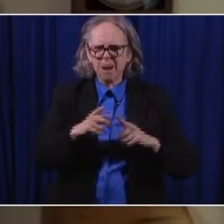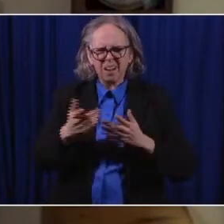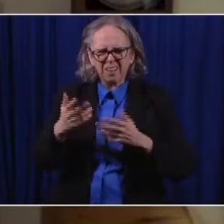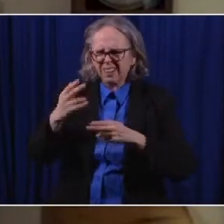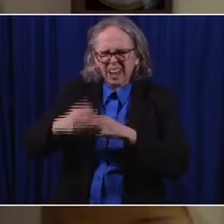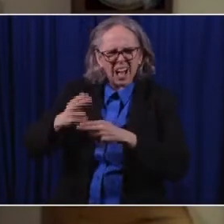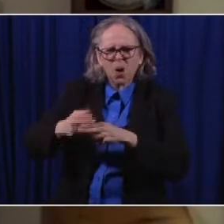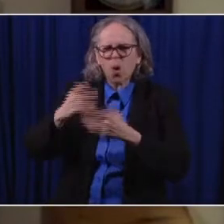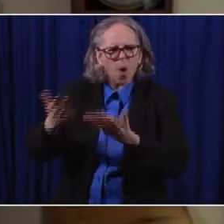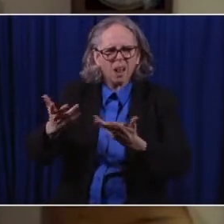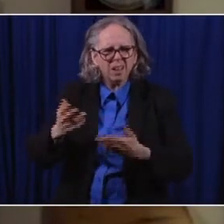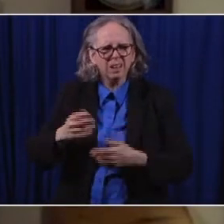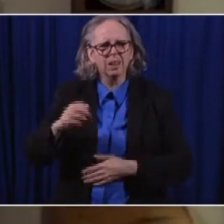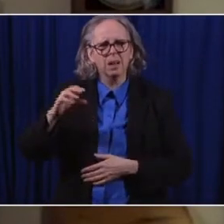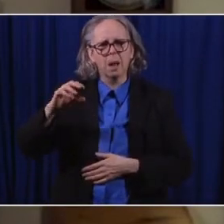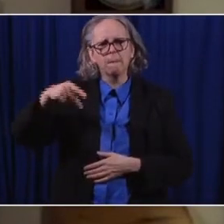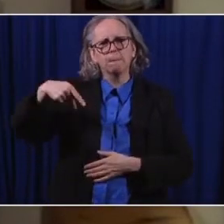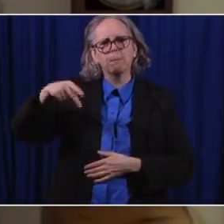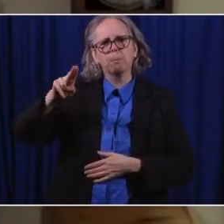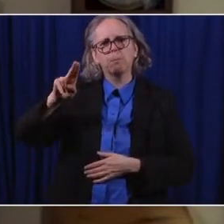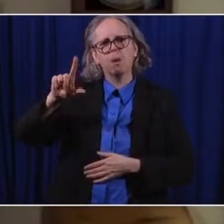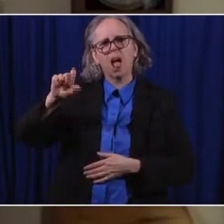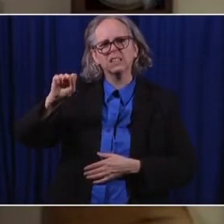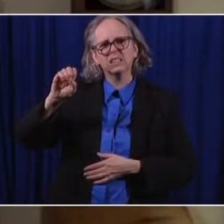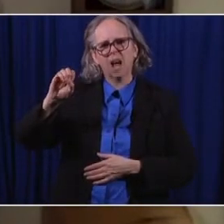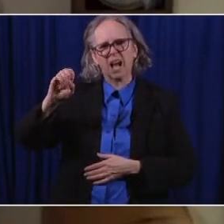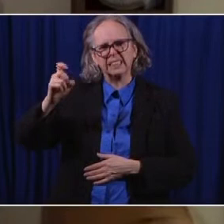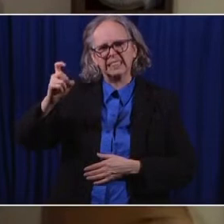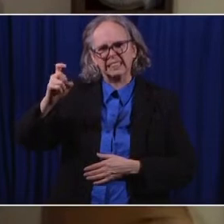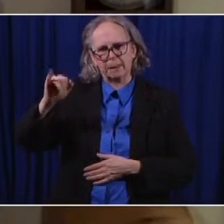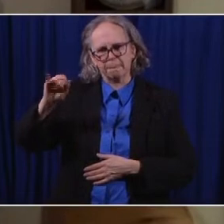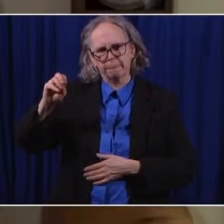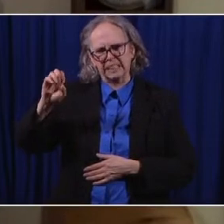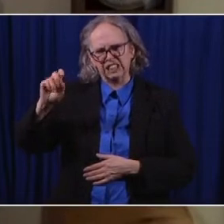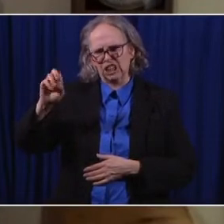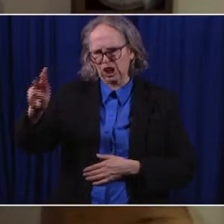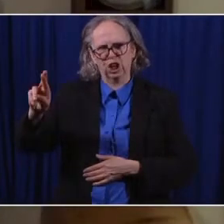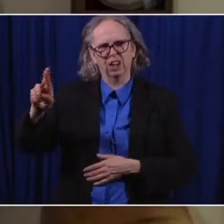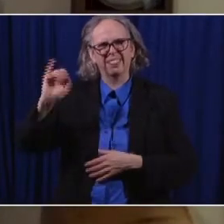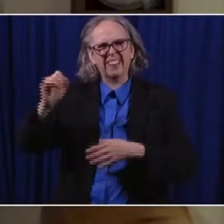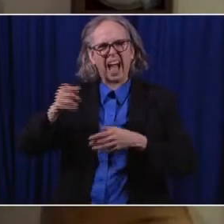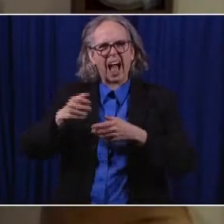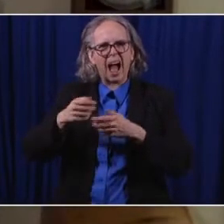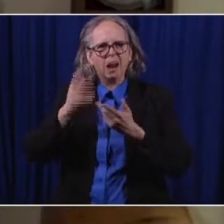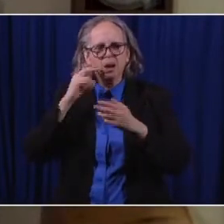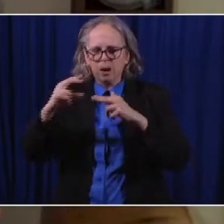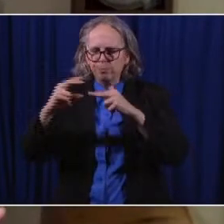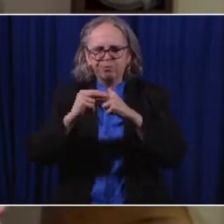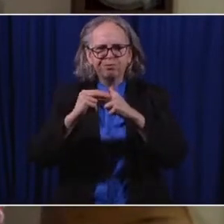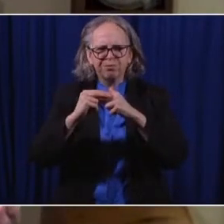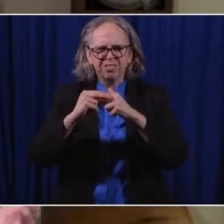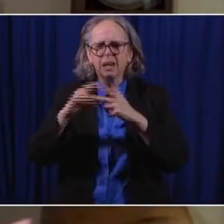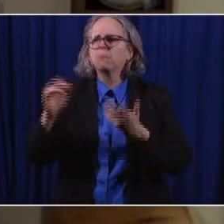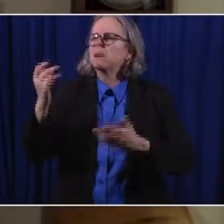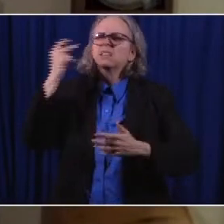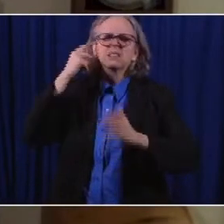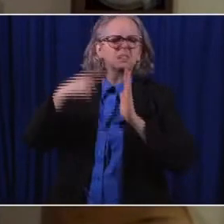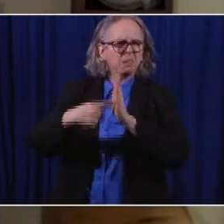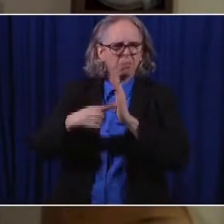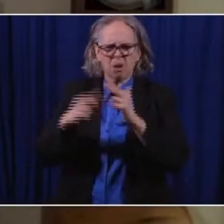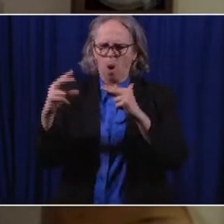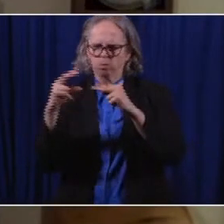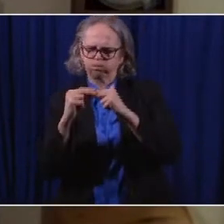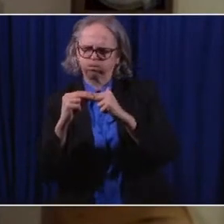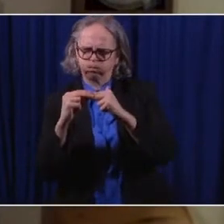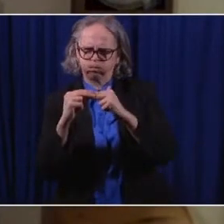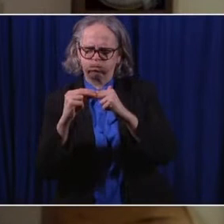pulse oximeter. Yeah. So let's say you've got one of those, or you got a loved one in a nursing home